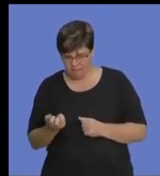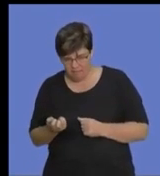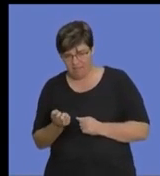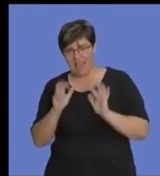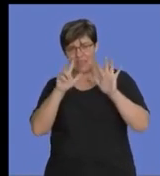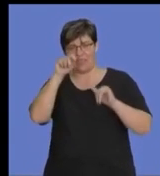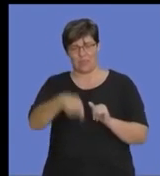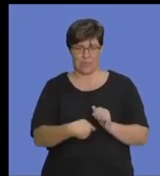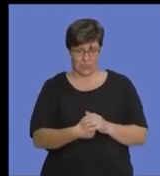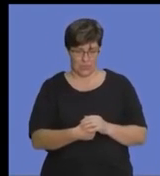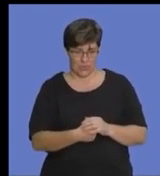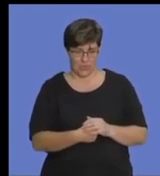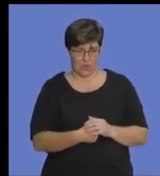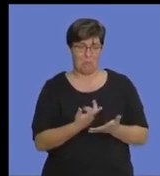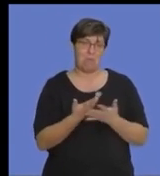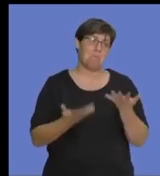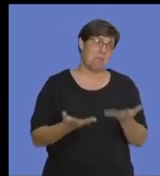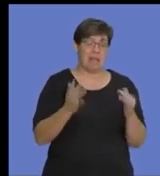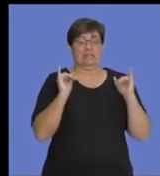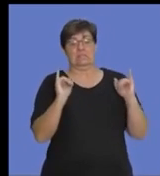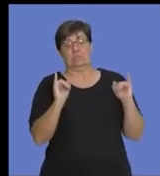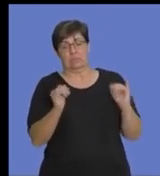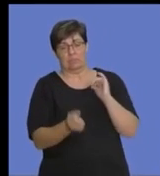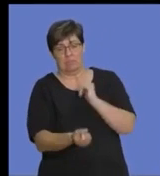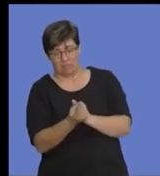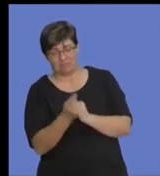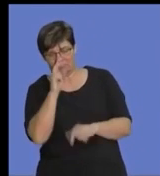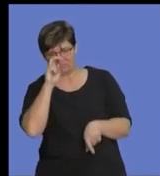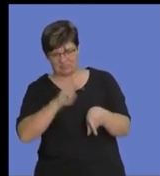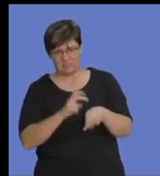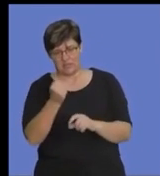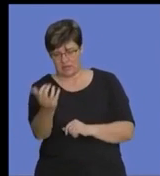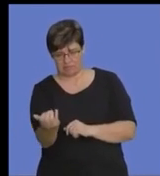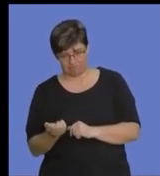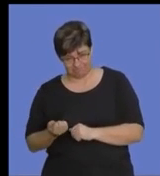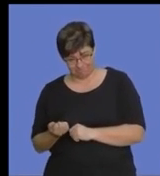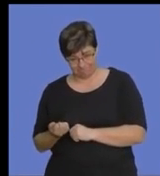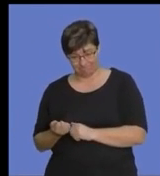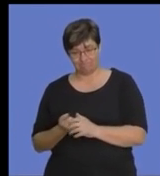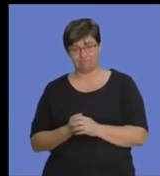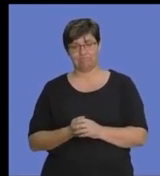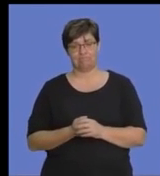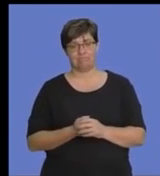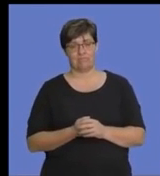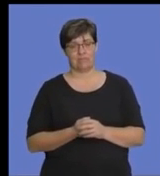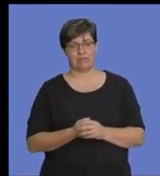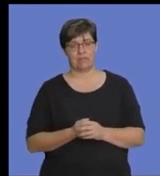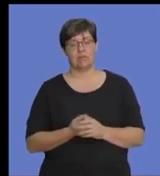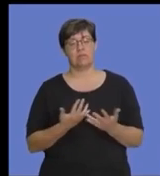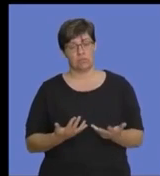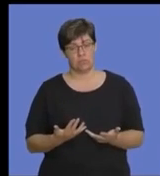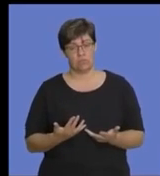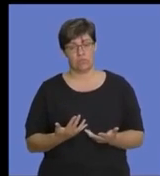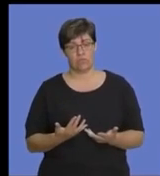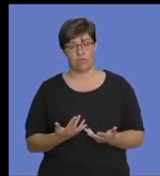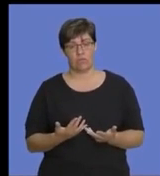now 8,000, because maybe there is now an emergency that came up. So she just needs to take out that amount.